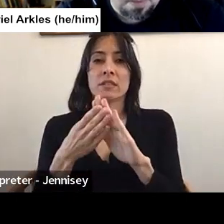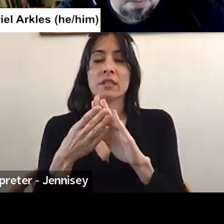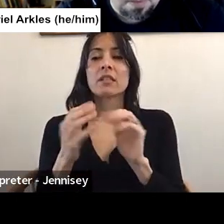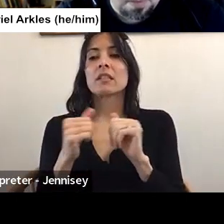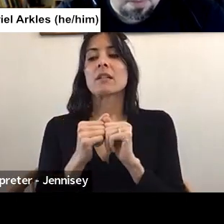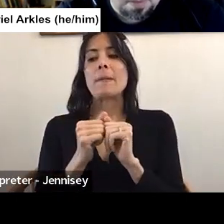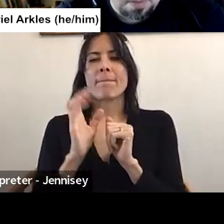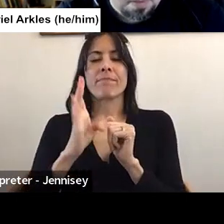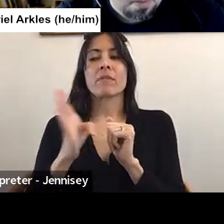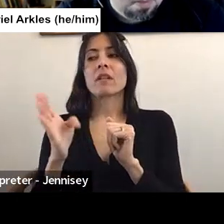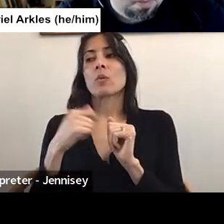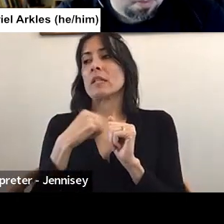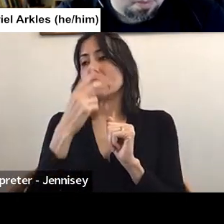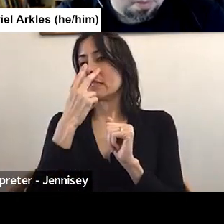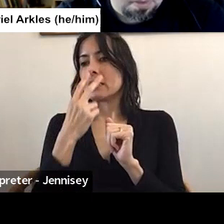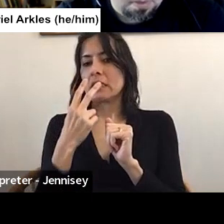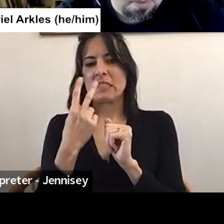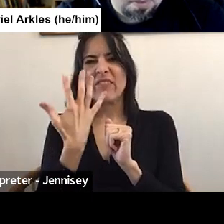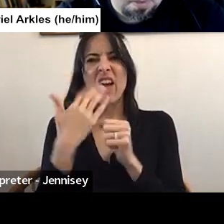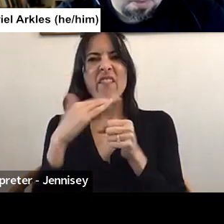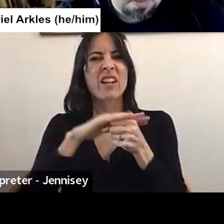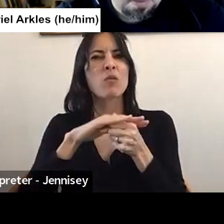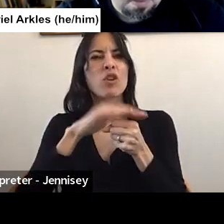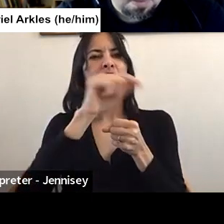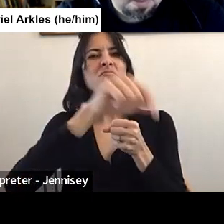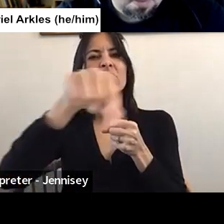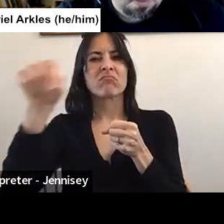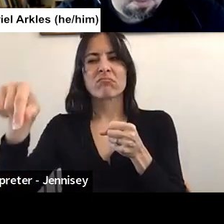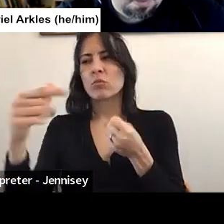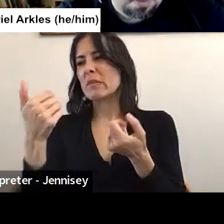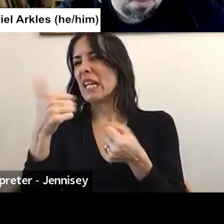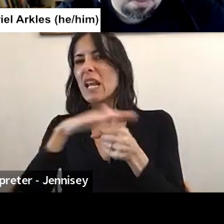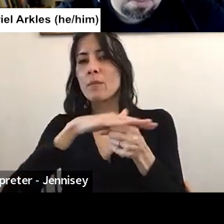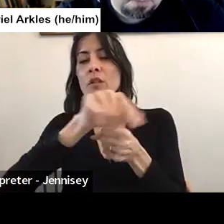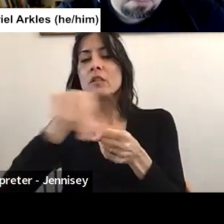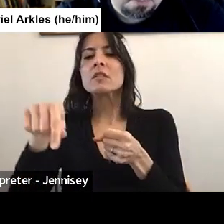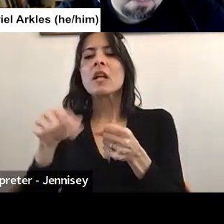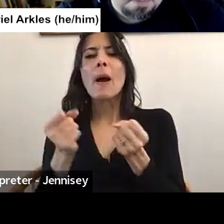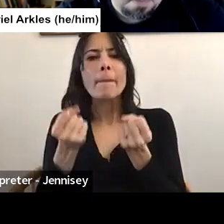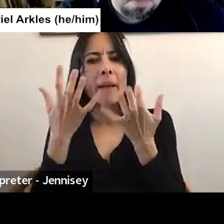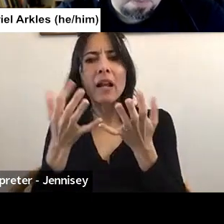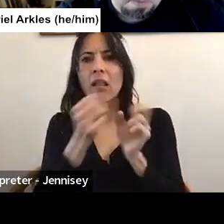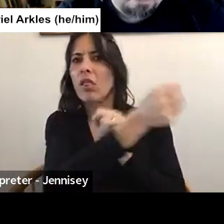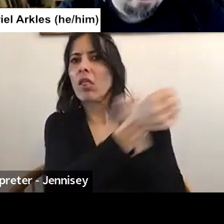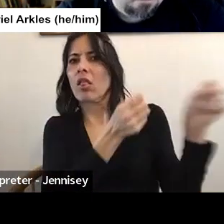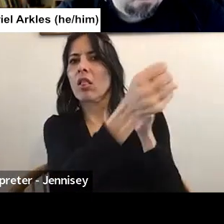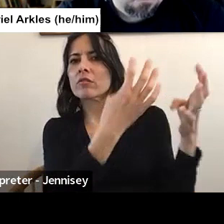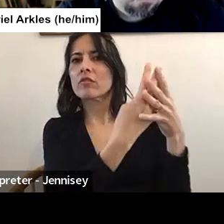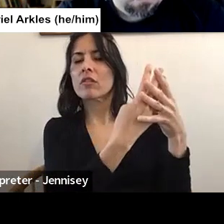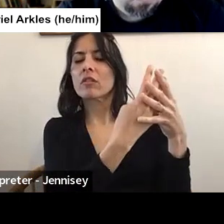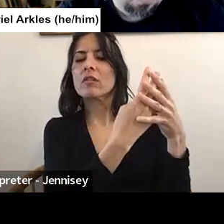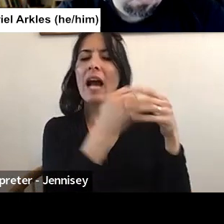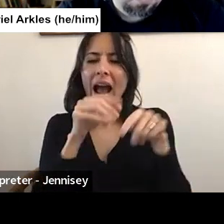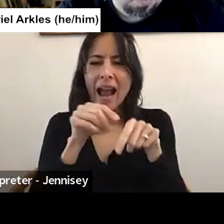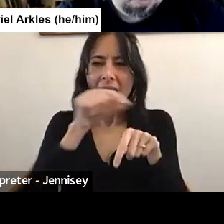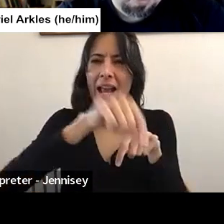neighborhoods, the same 5 to 10 neighborhoods that are hyper-incarcerated, over-policed, are the same ones that experience food apartheid, right?